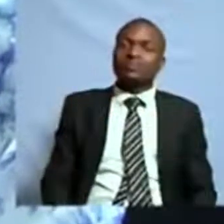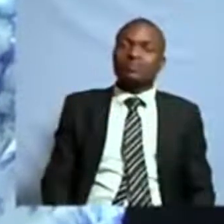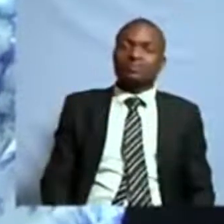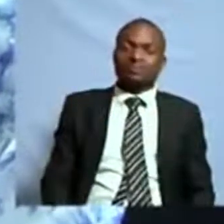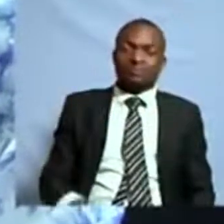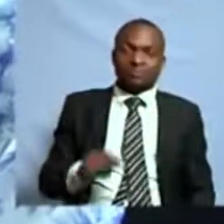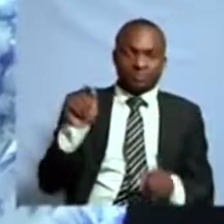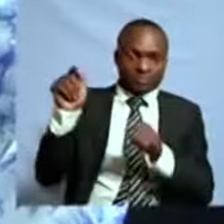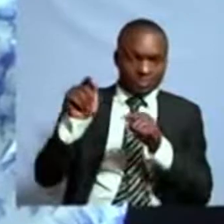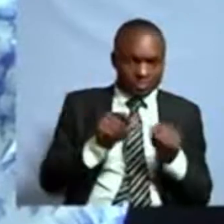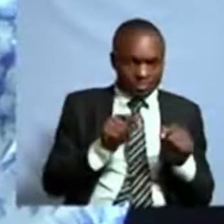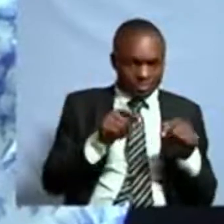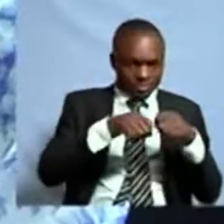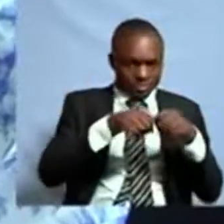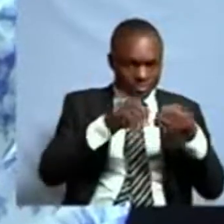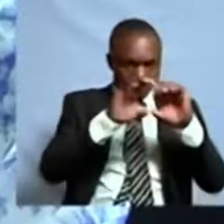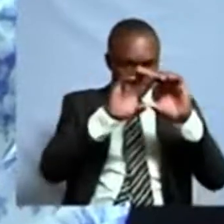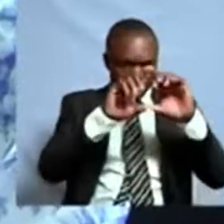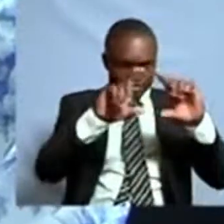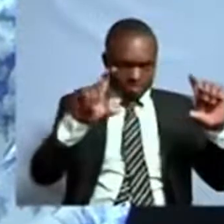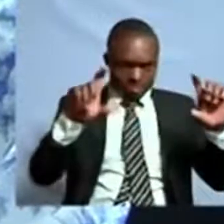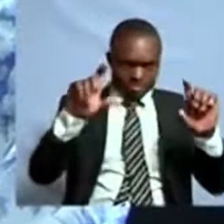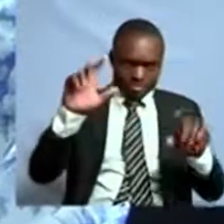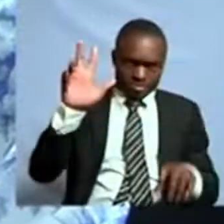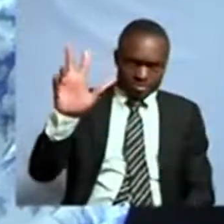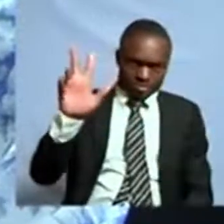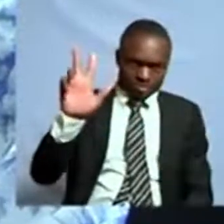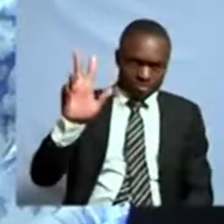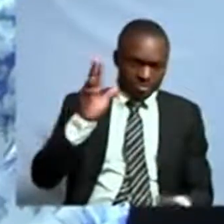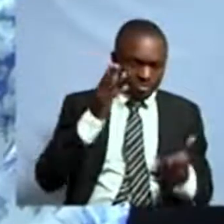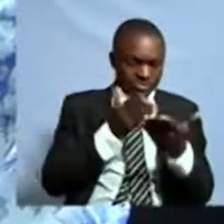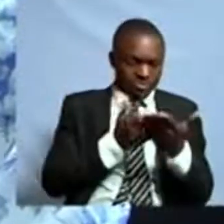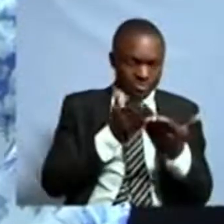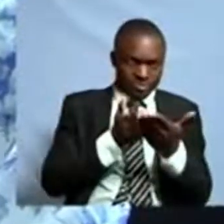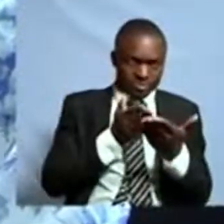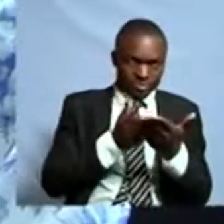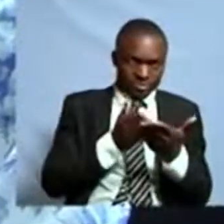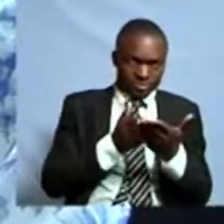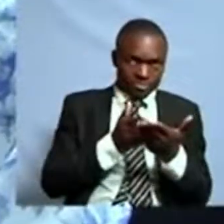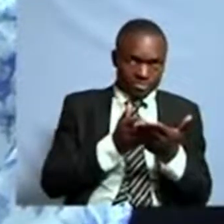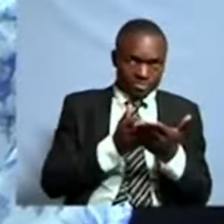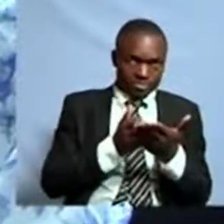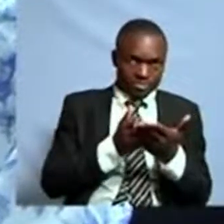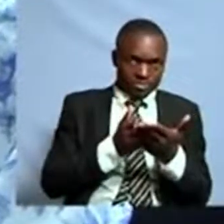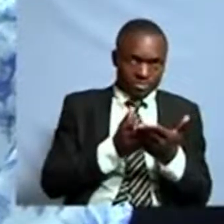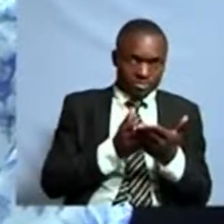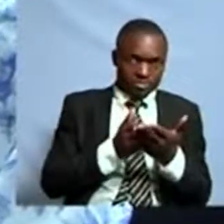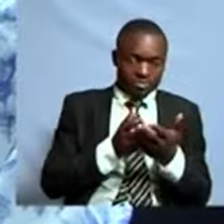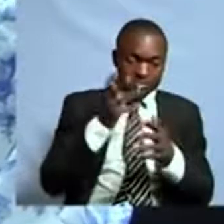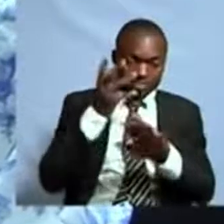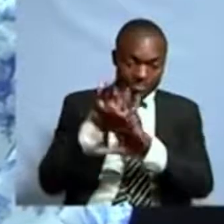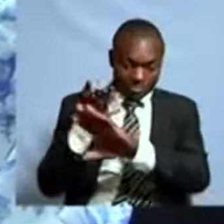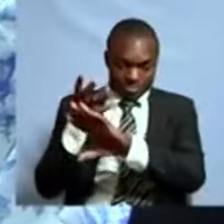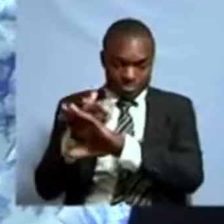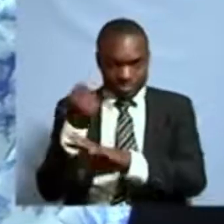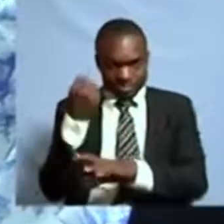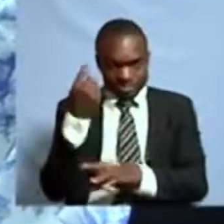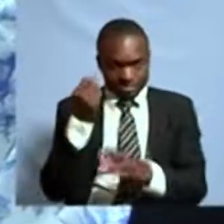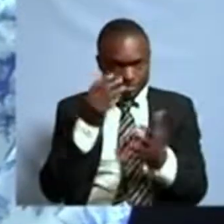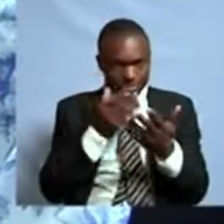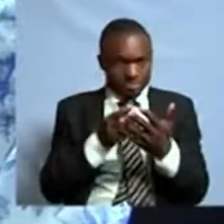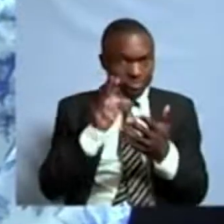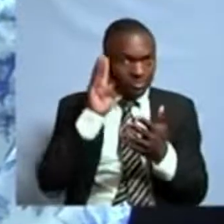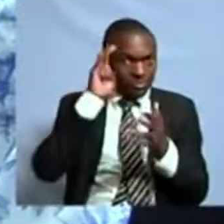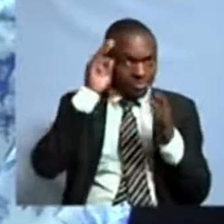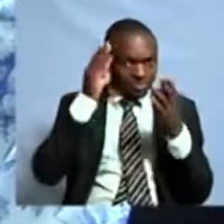Coming to subsection 3. This subsection is actually the most difficult to understand. The minister